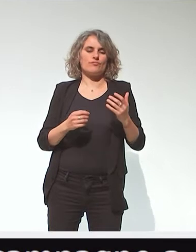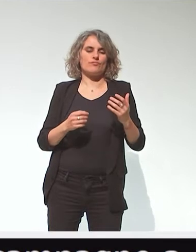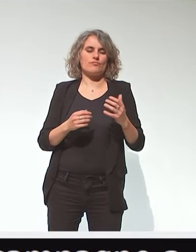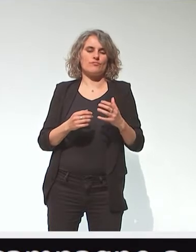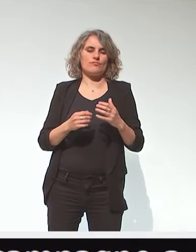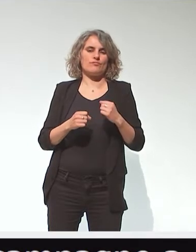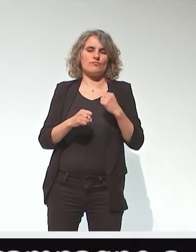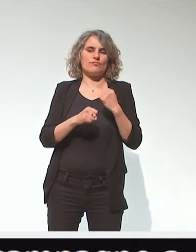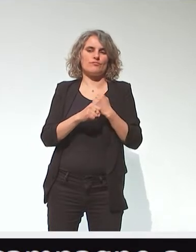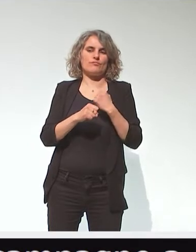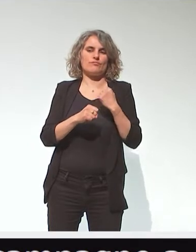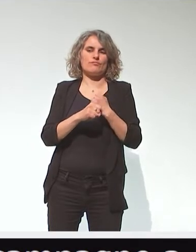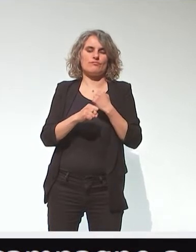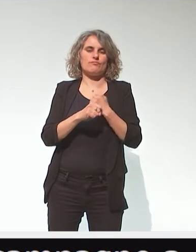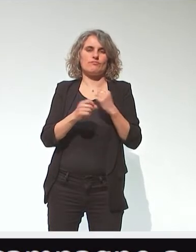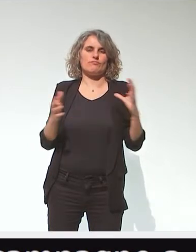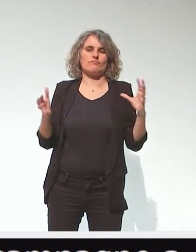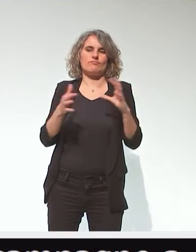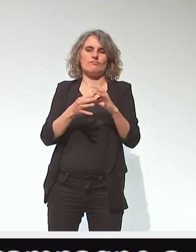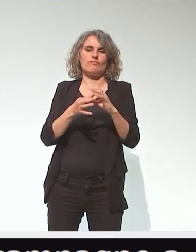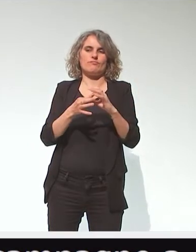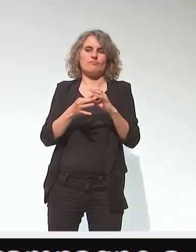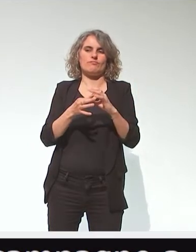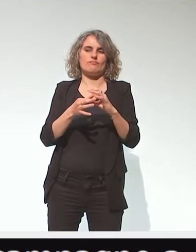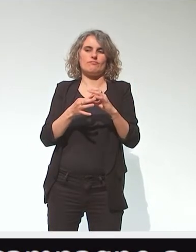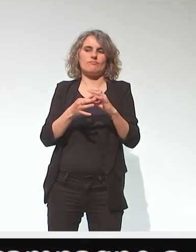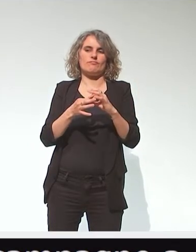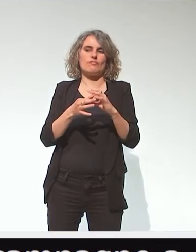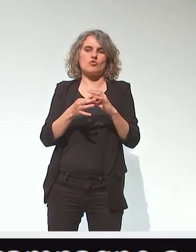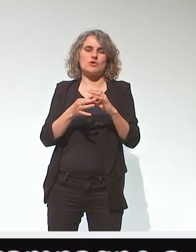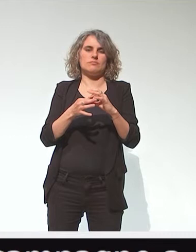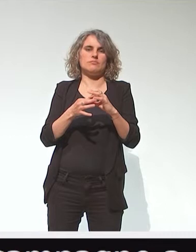to prevent disabilities. This is something I believe